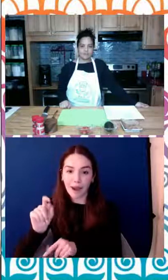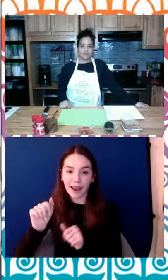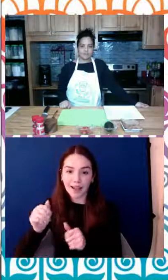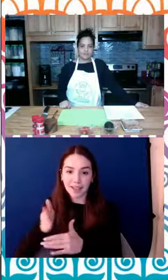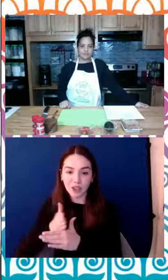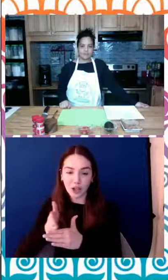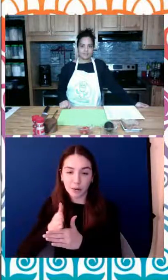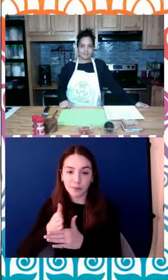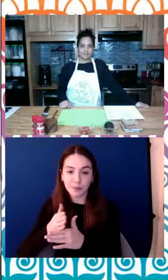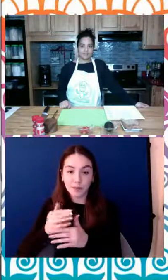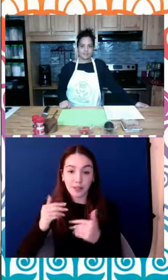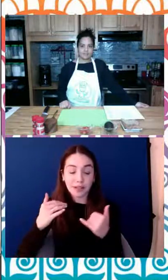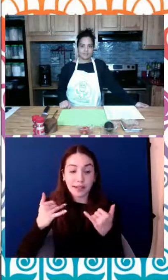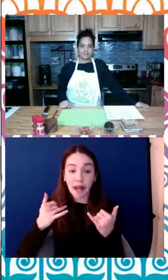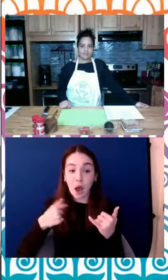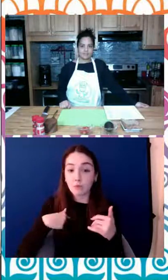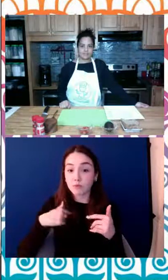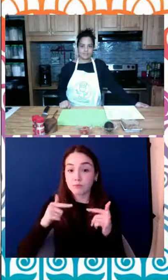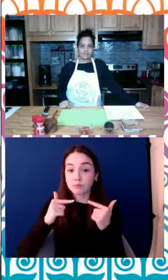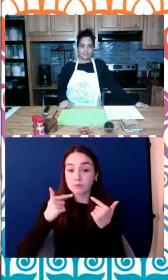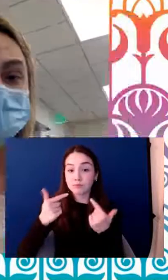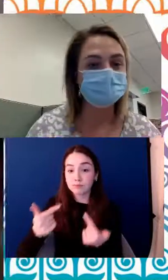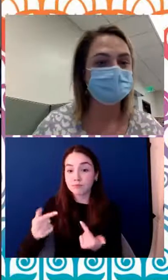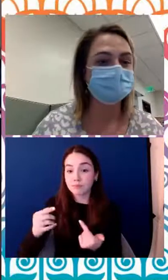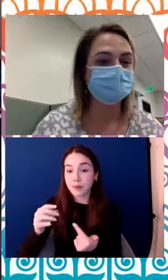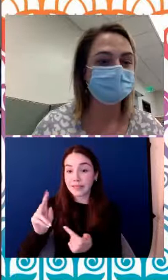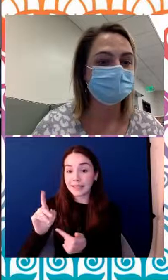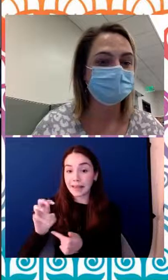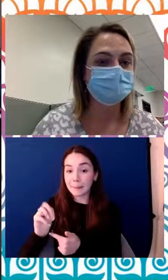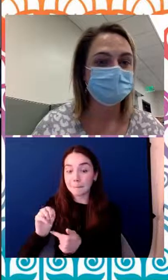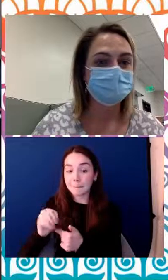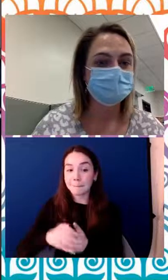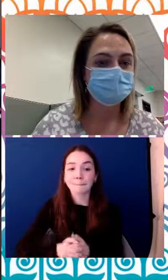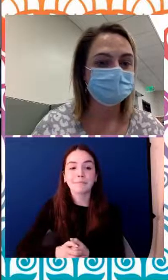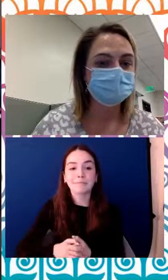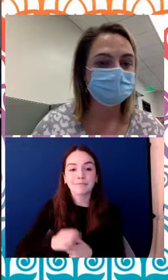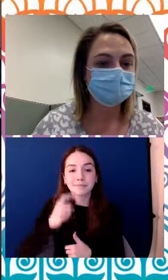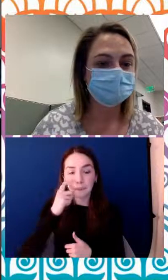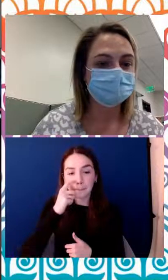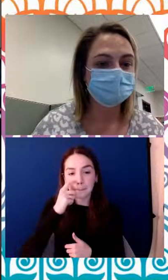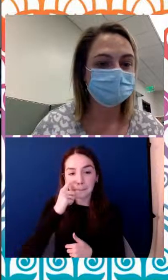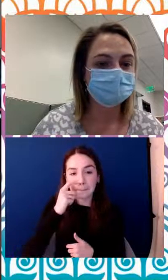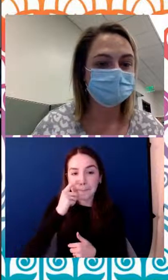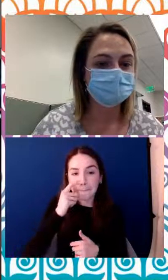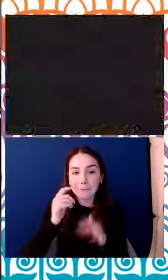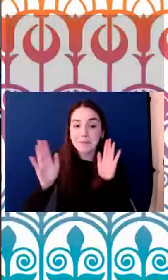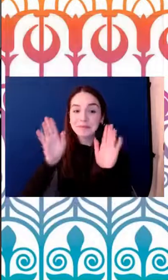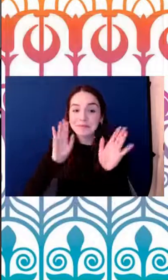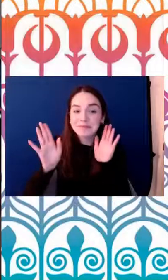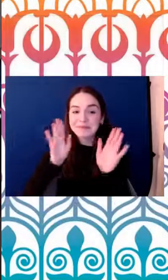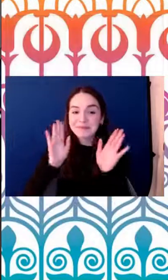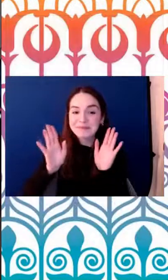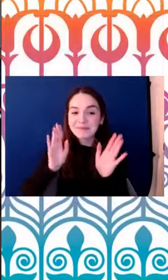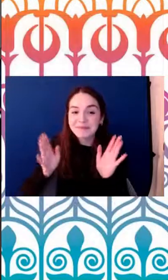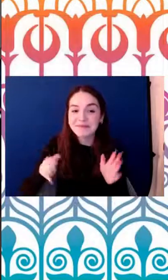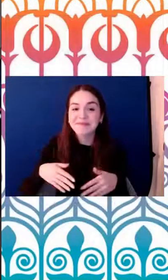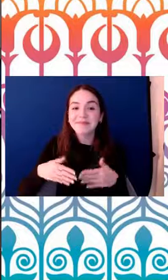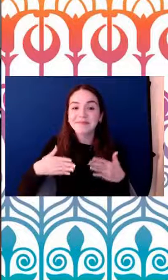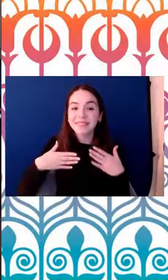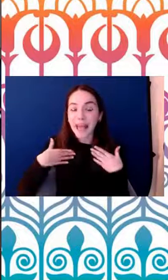to hand it over to Miss Kim and Healthy Little Cooks. Hi, everyone.